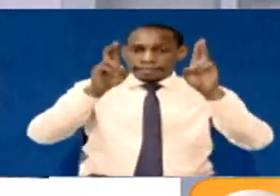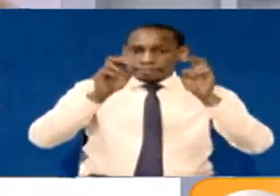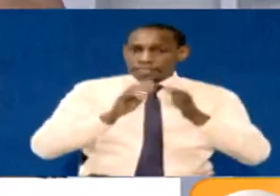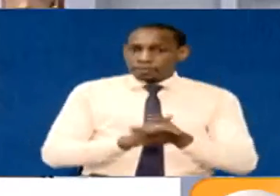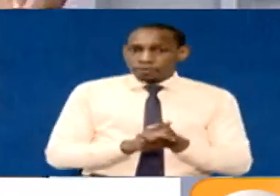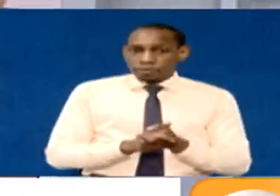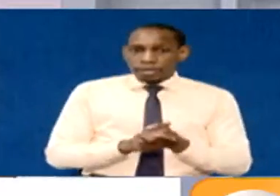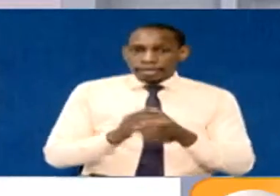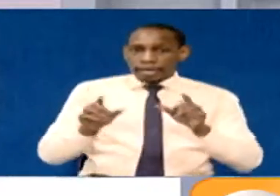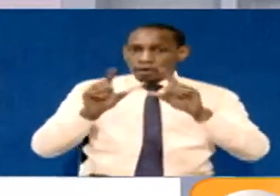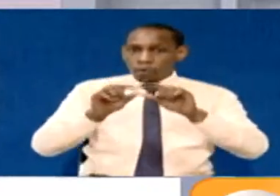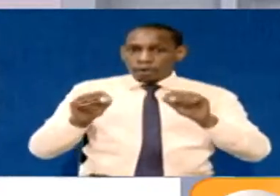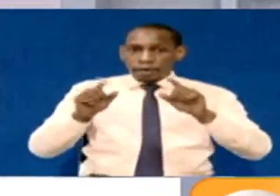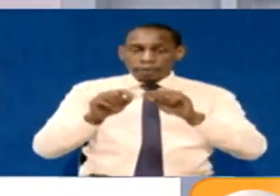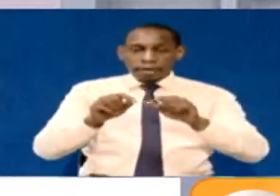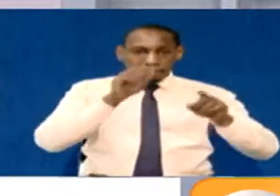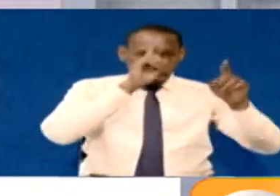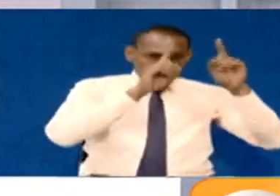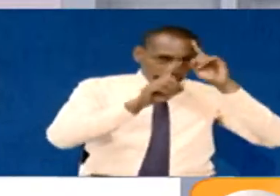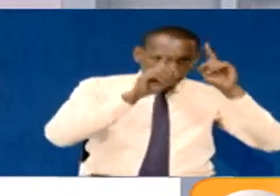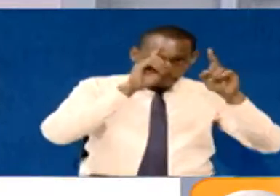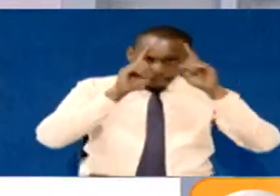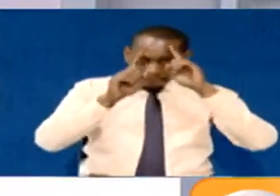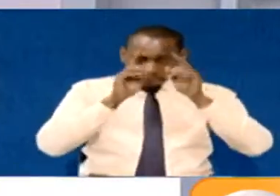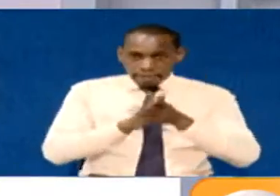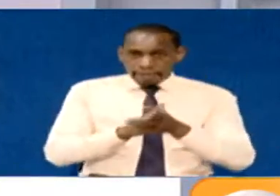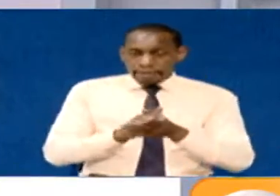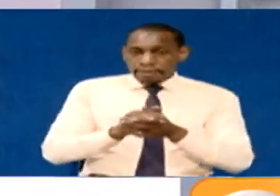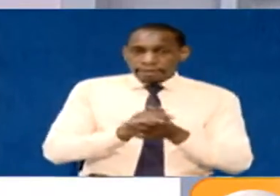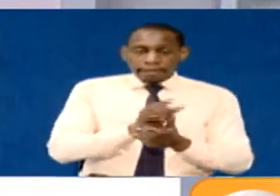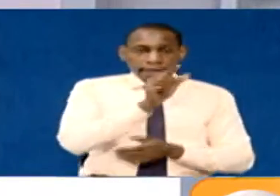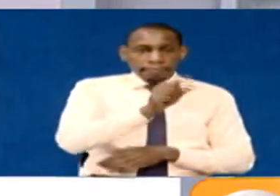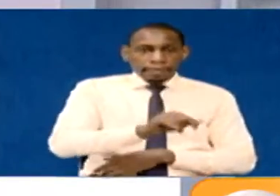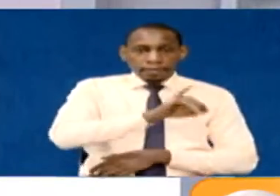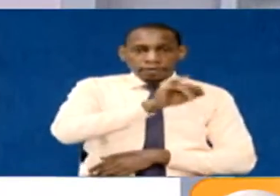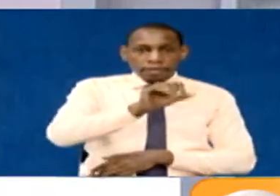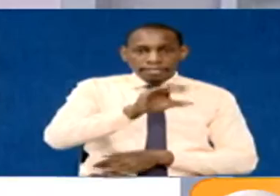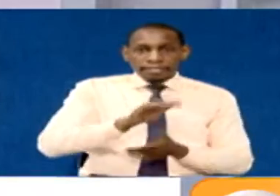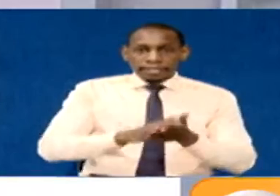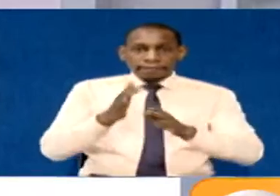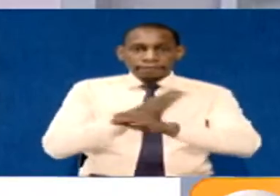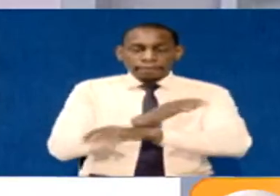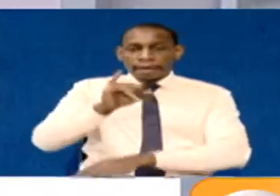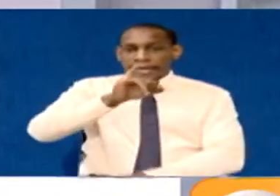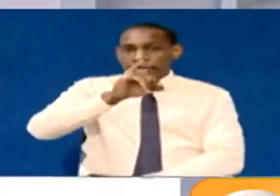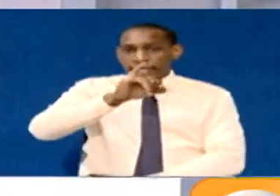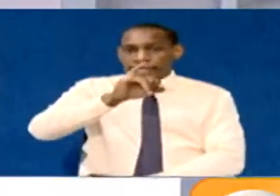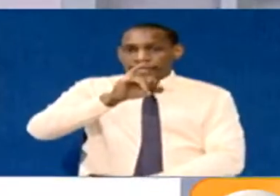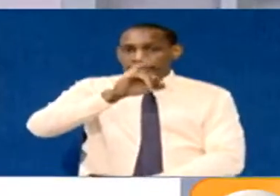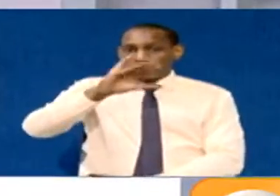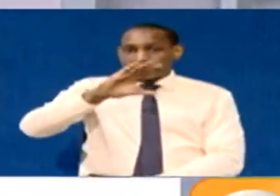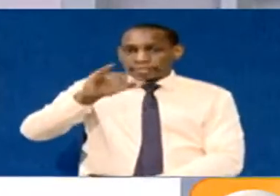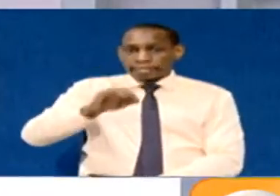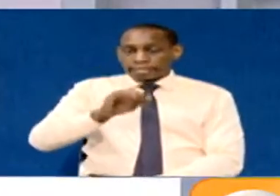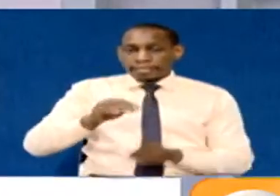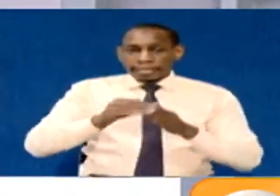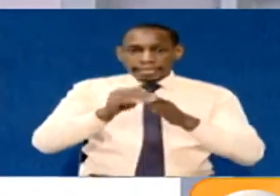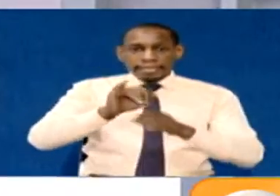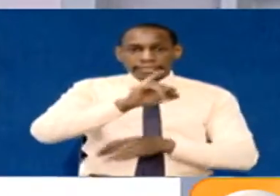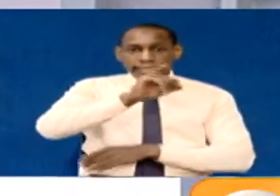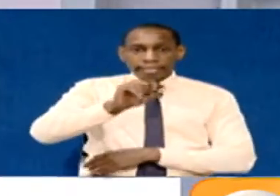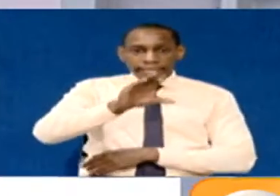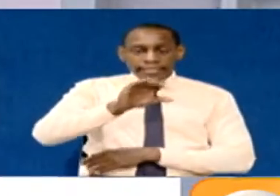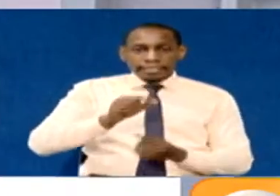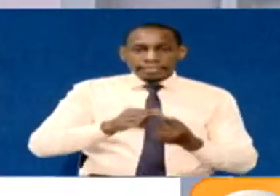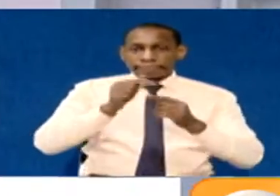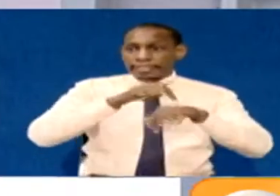there's allegations that are flying around from somebody who was in the JSC, from a former Chief Justice who headed the JSC,